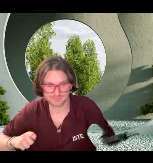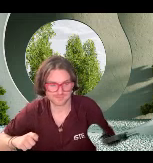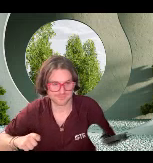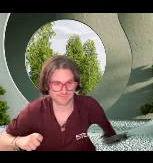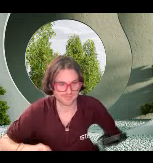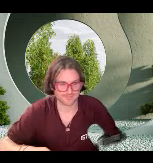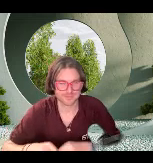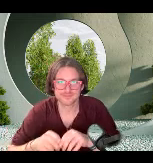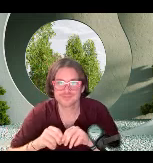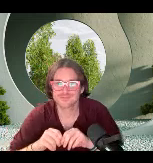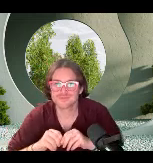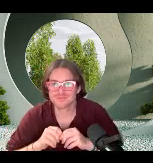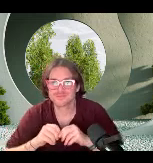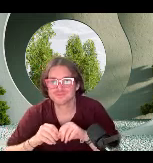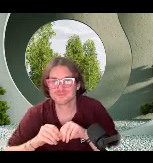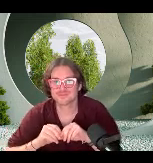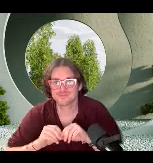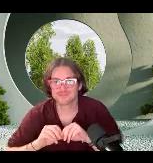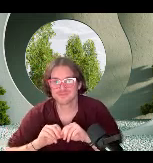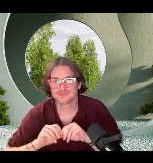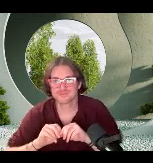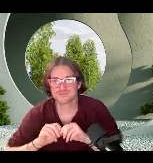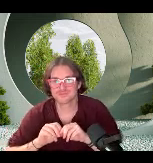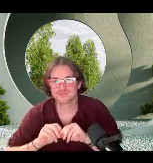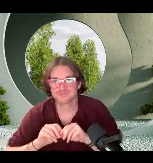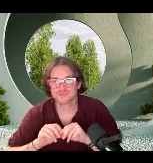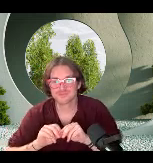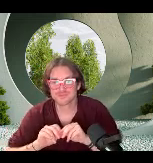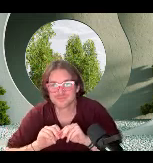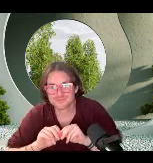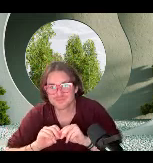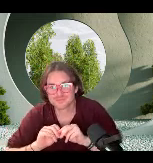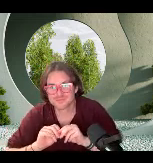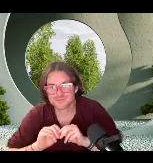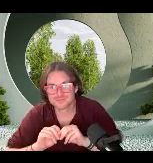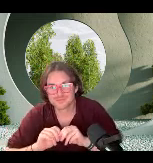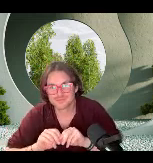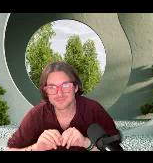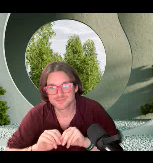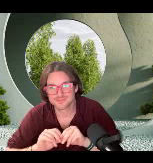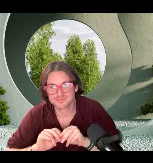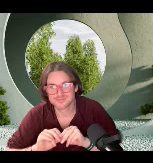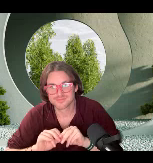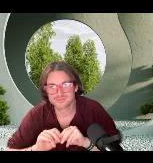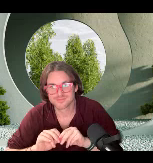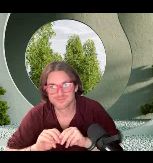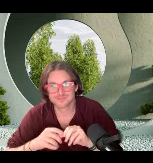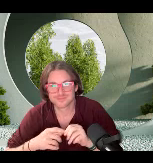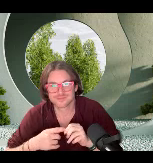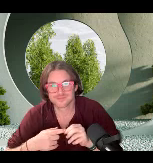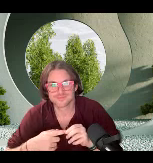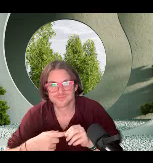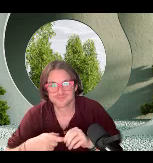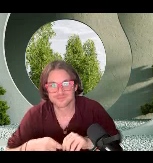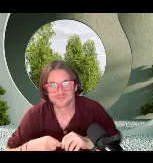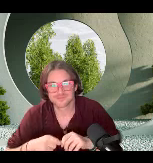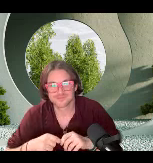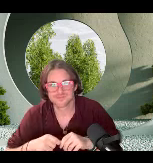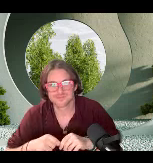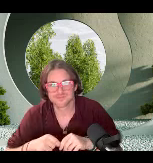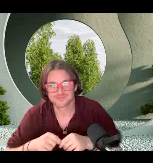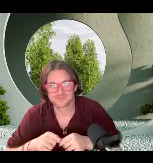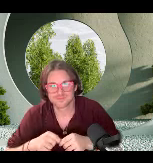actually helpful to so many of us. So if you would like to use the chat, you can, or you can just think about these, but which of